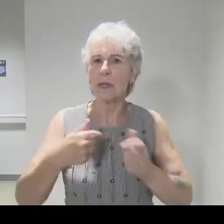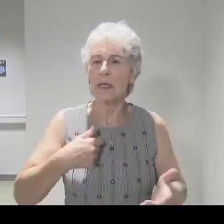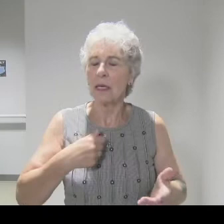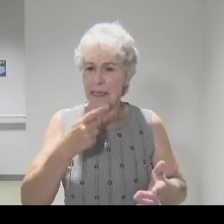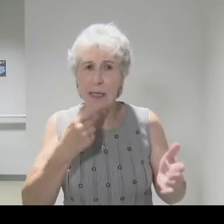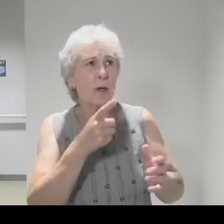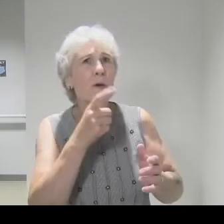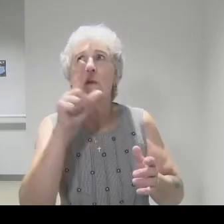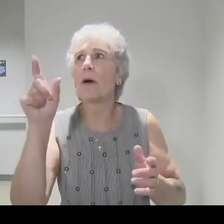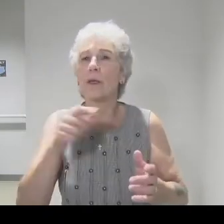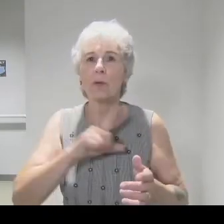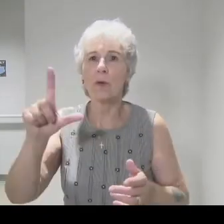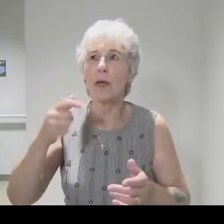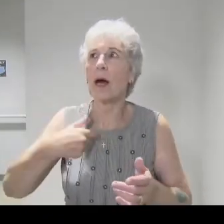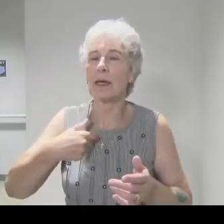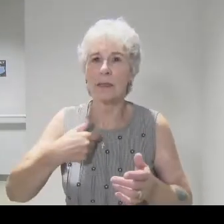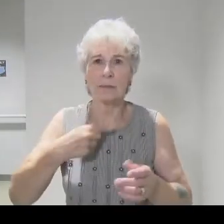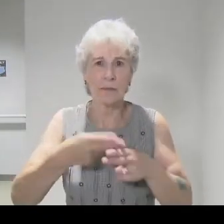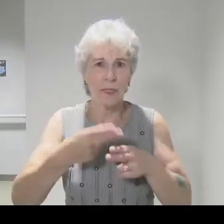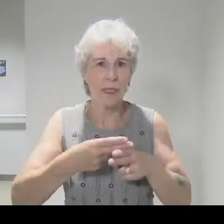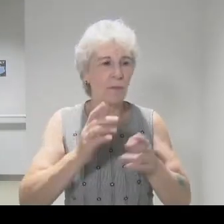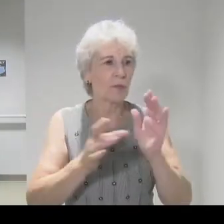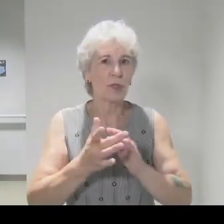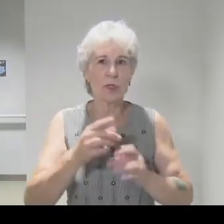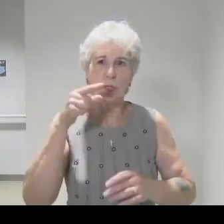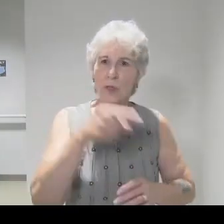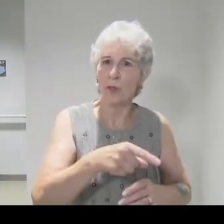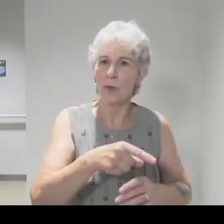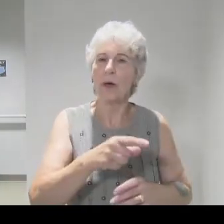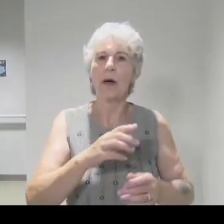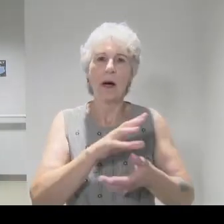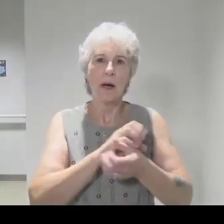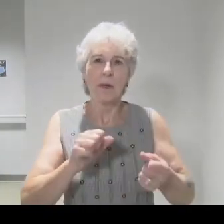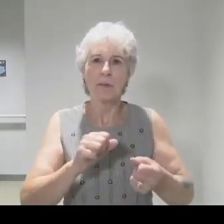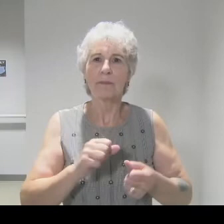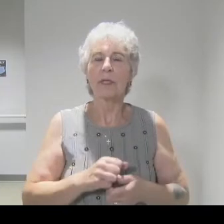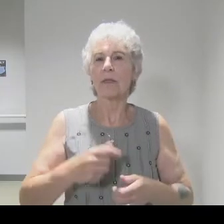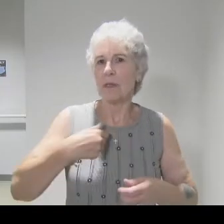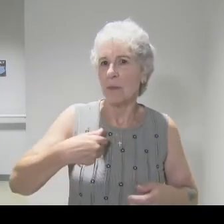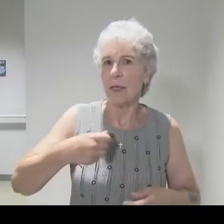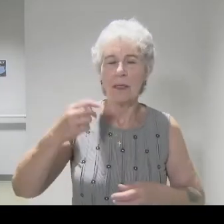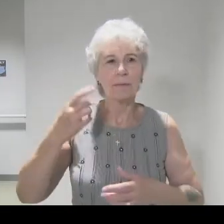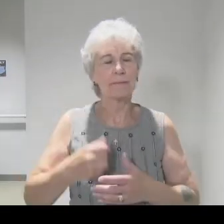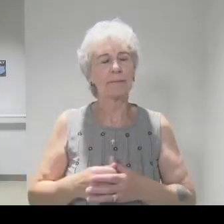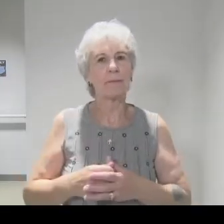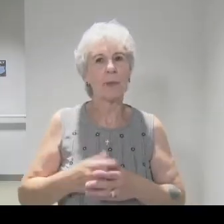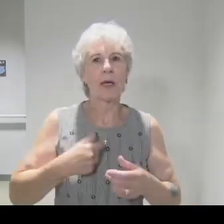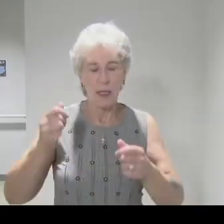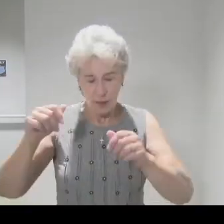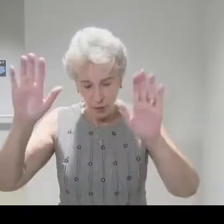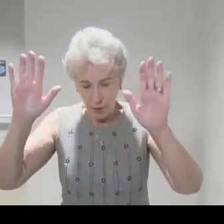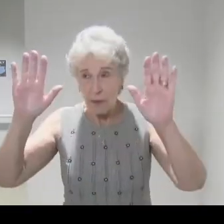you, Lord? And he said, I am Jesus, whom you are persecuting. And as you read on, you will find that he surrendered